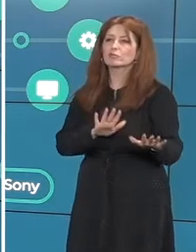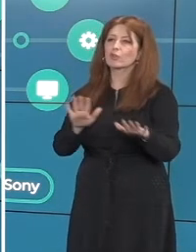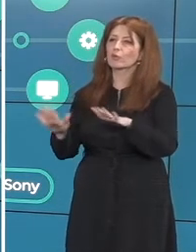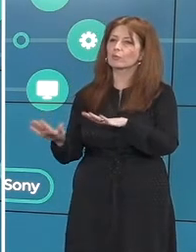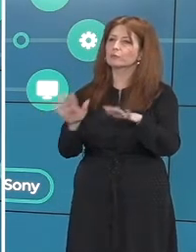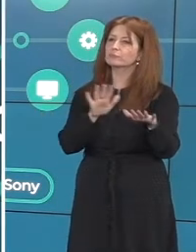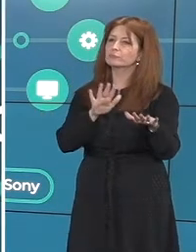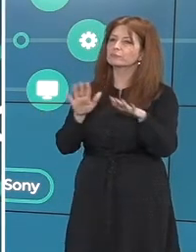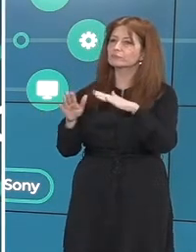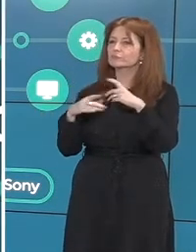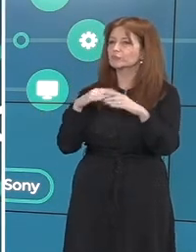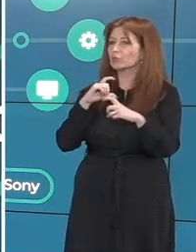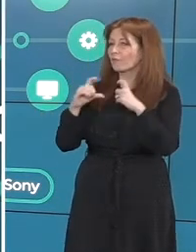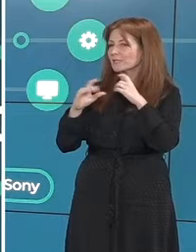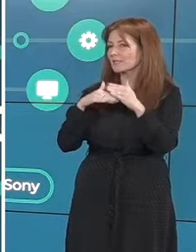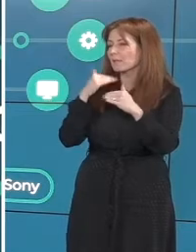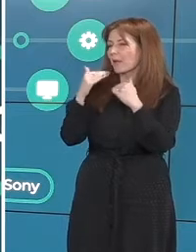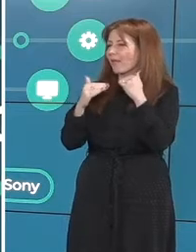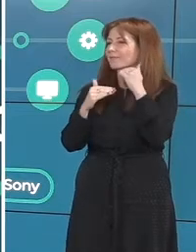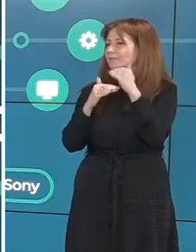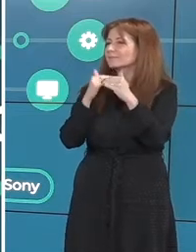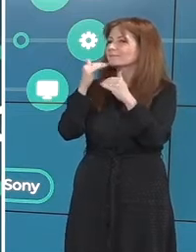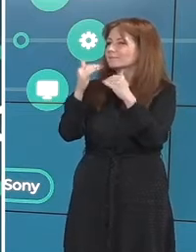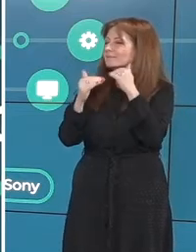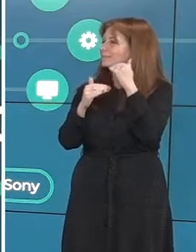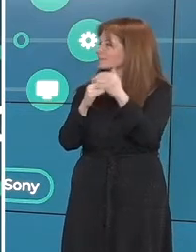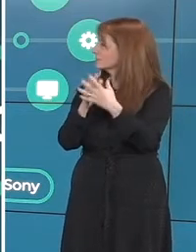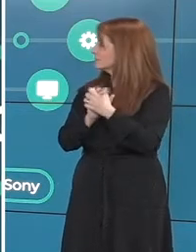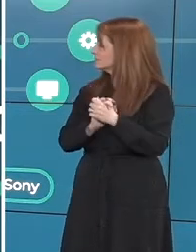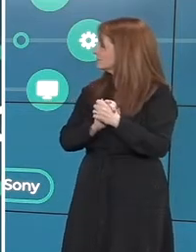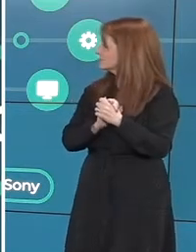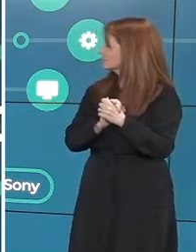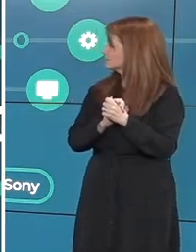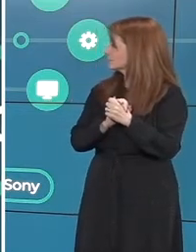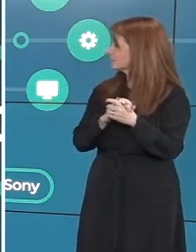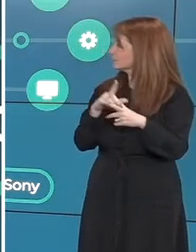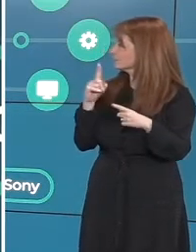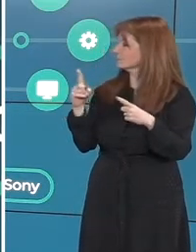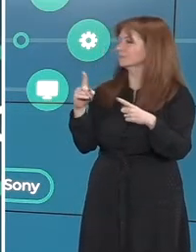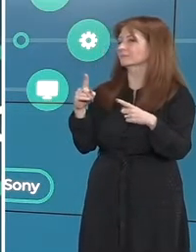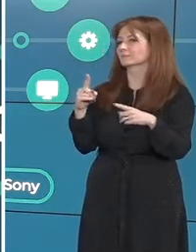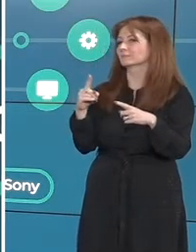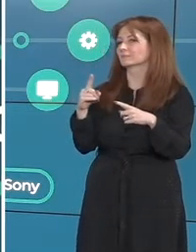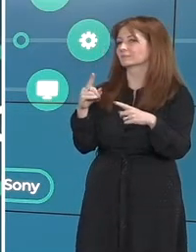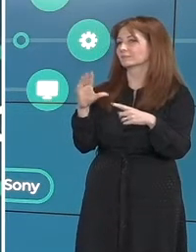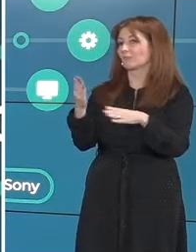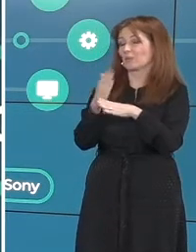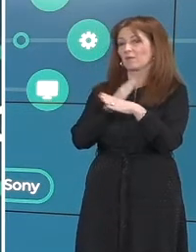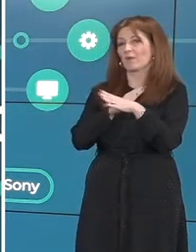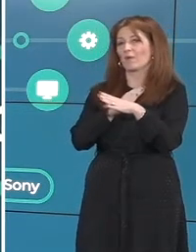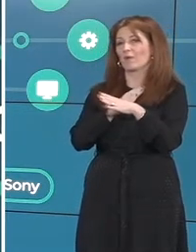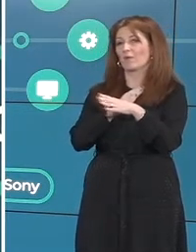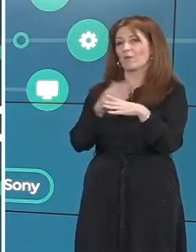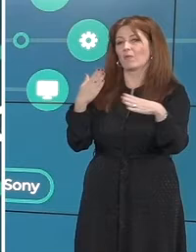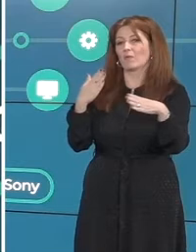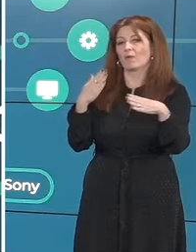the conversation to this. In this case, it was a senior VP. I had sort of a pre-work with his support team, understand how it